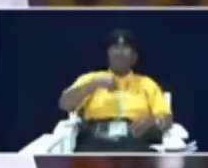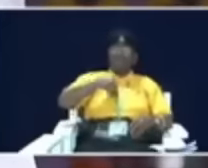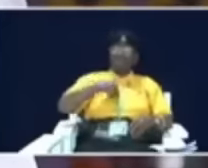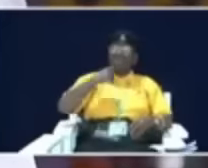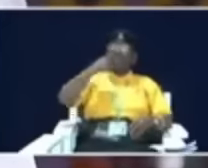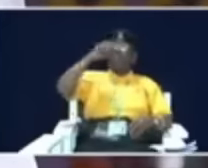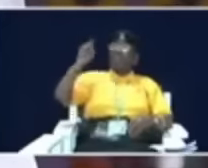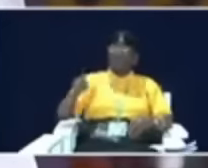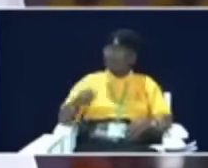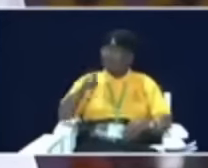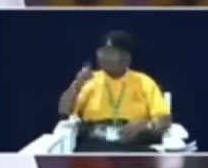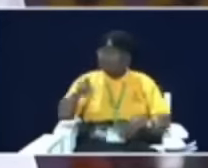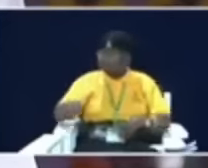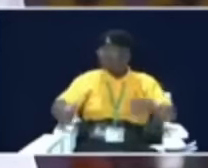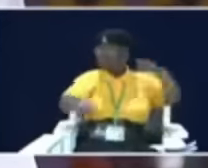of my way.